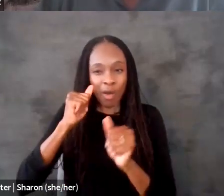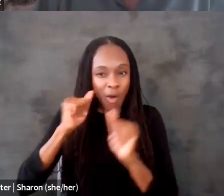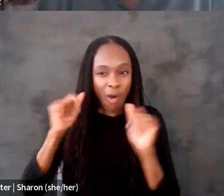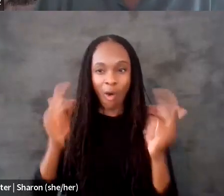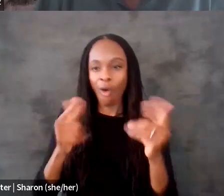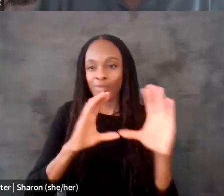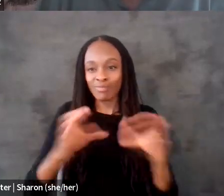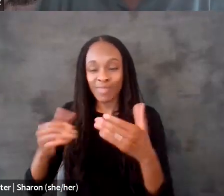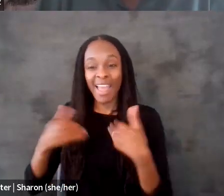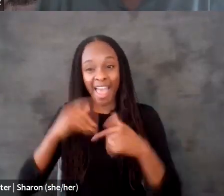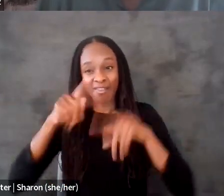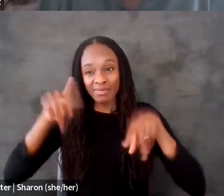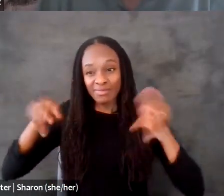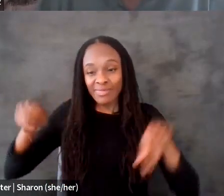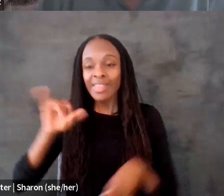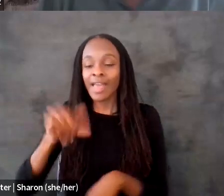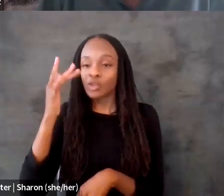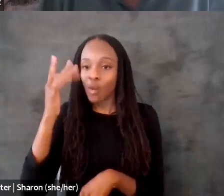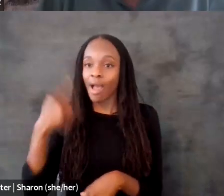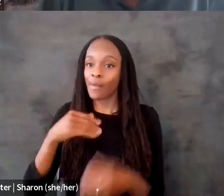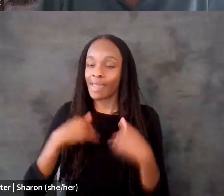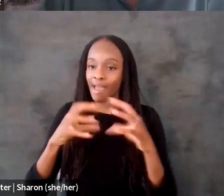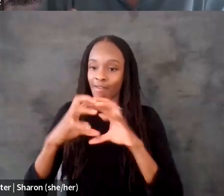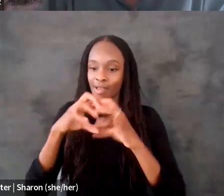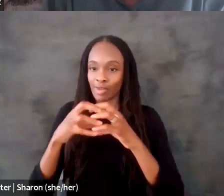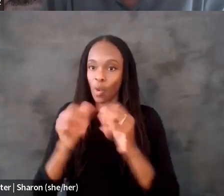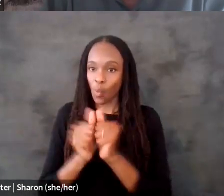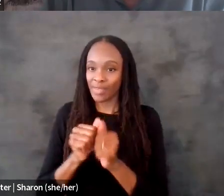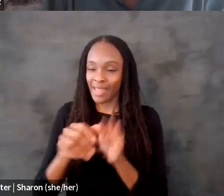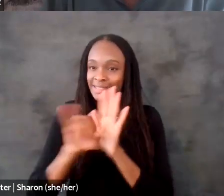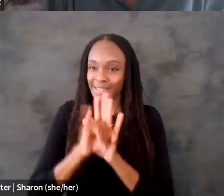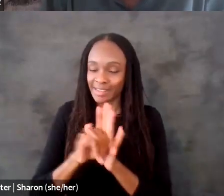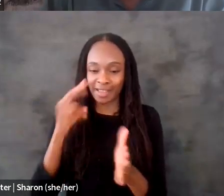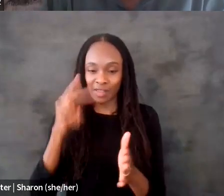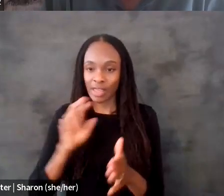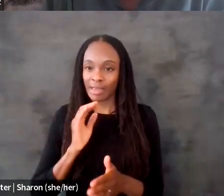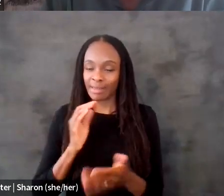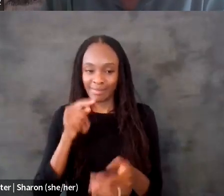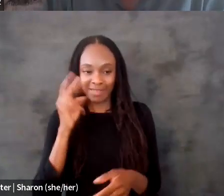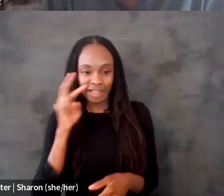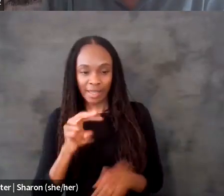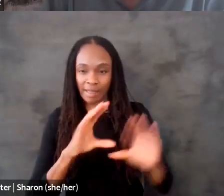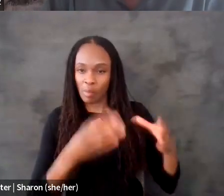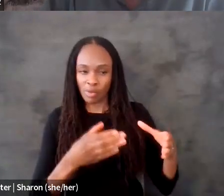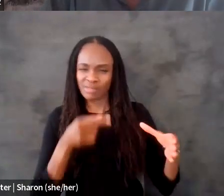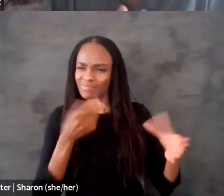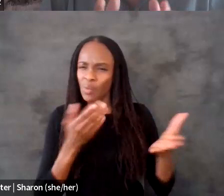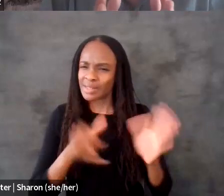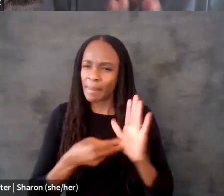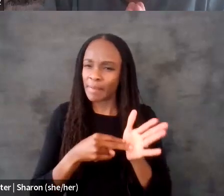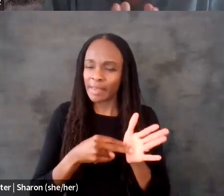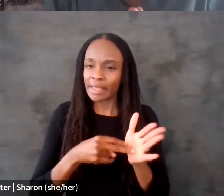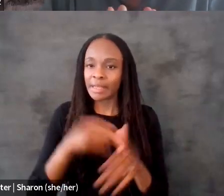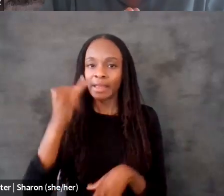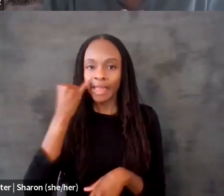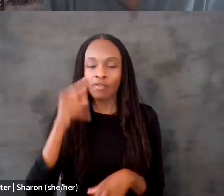variability. That's how we got into the intersectionality of identities and looking at our populations and what does that mean when you are